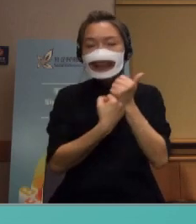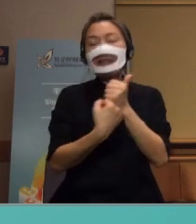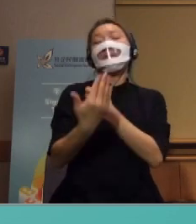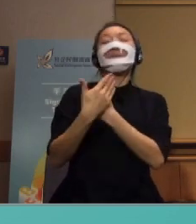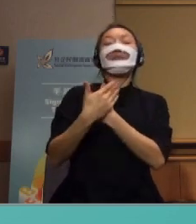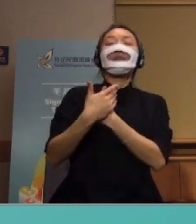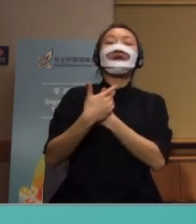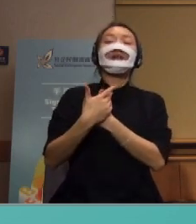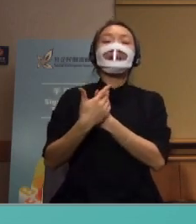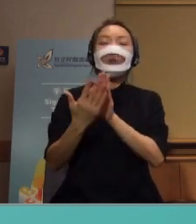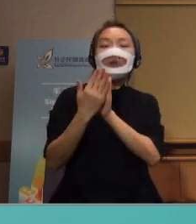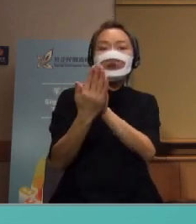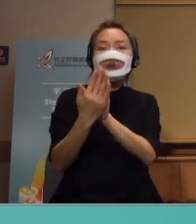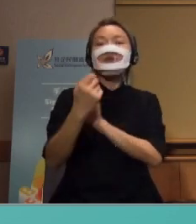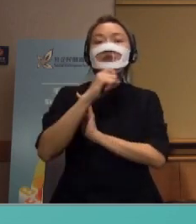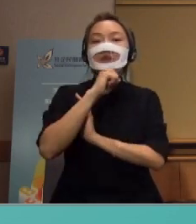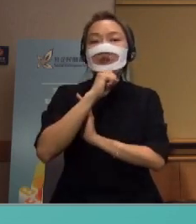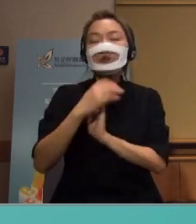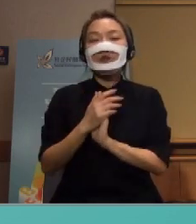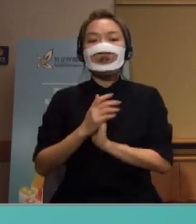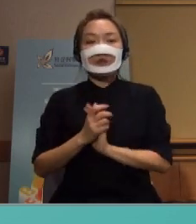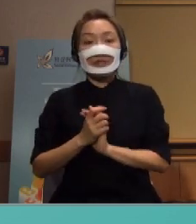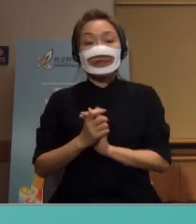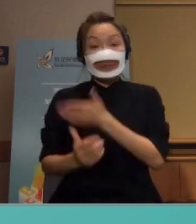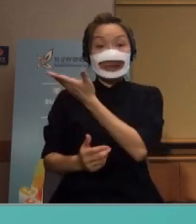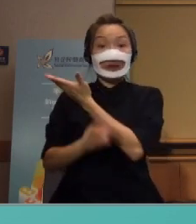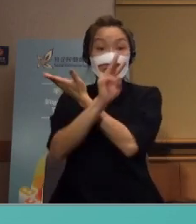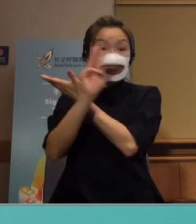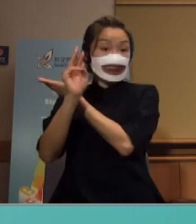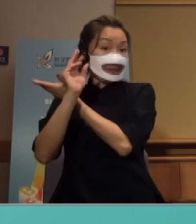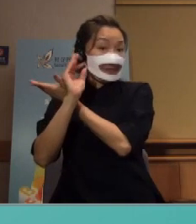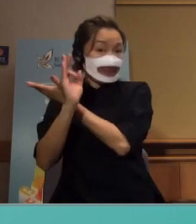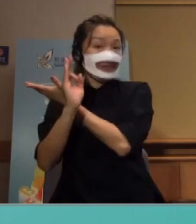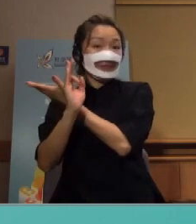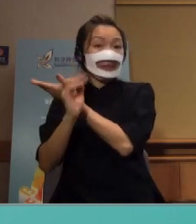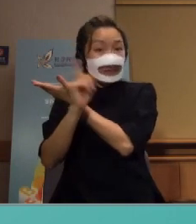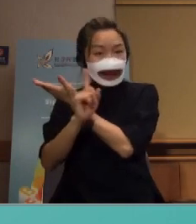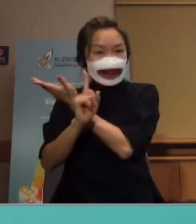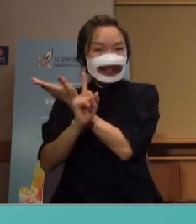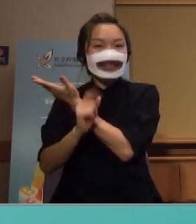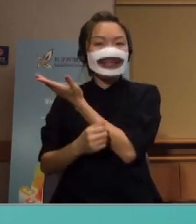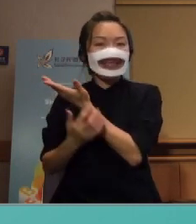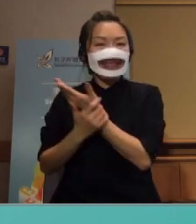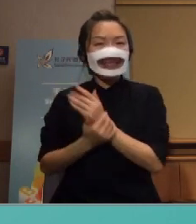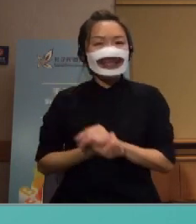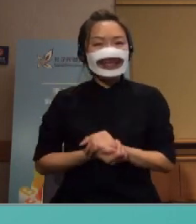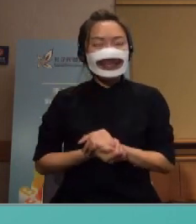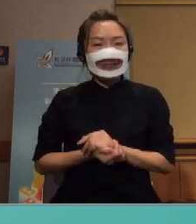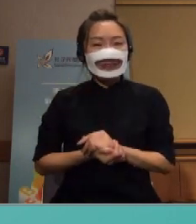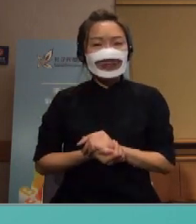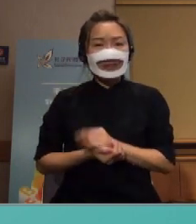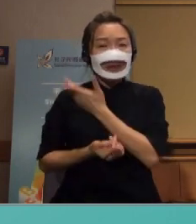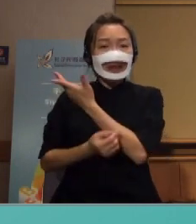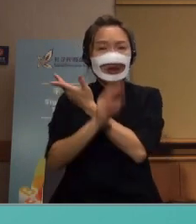And in particular, the WWF has been really a good partner to work with. So it turns out the WWF is actually one of the founders of one of the